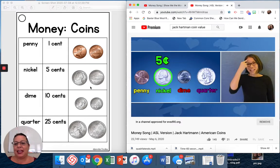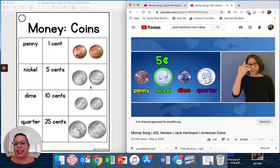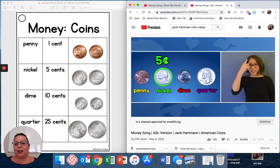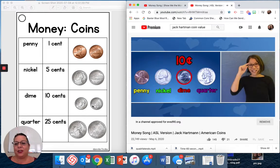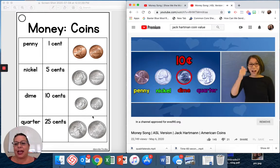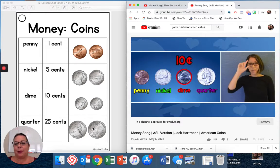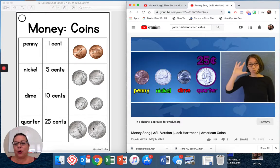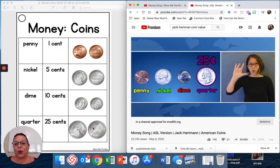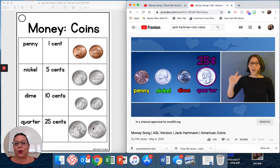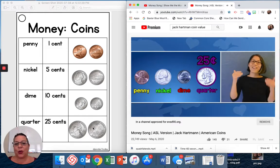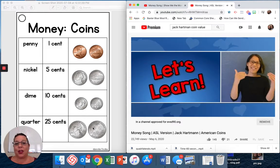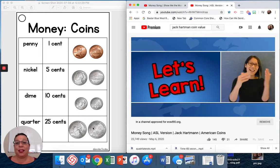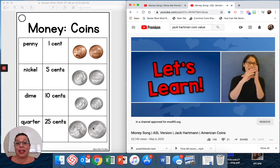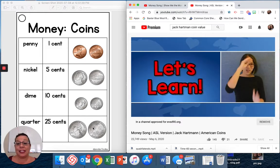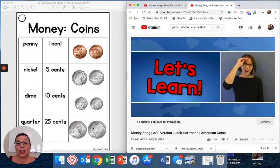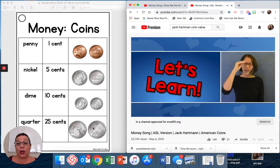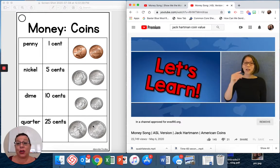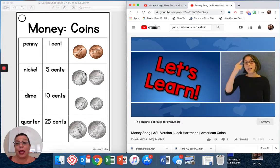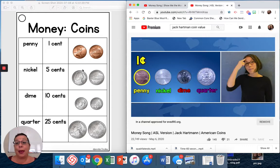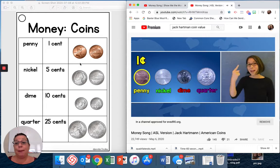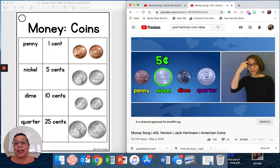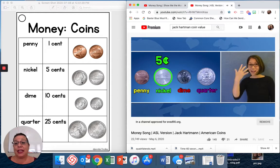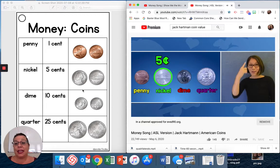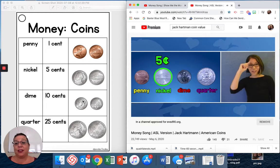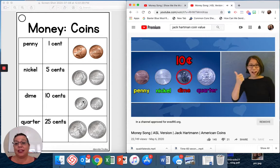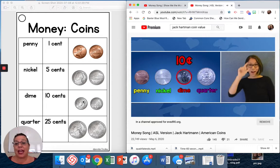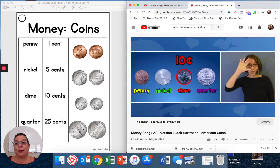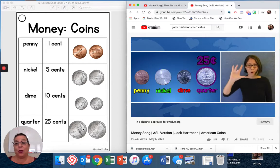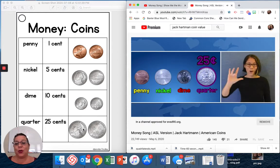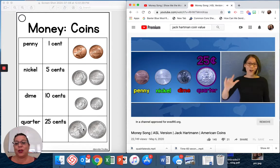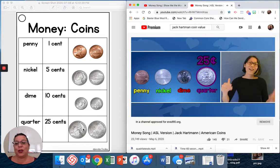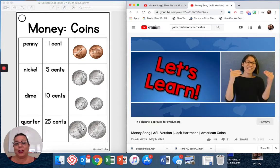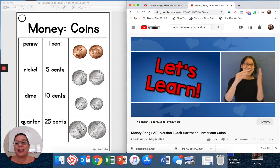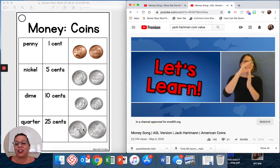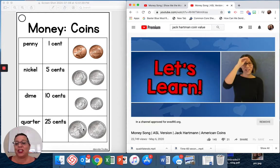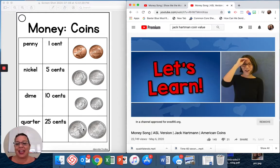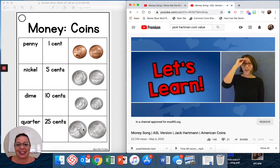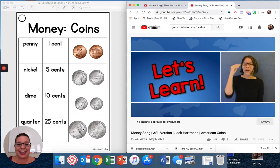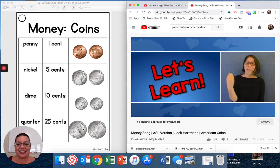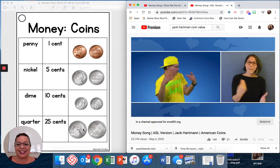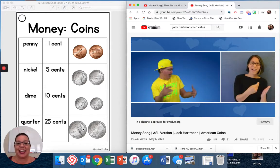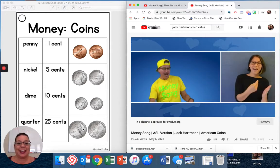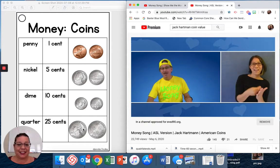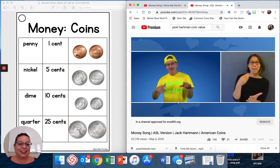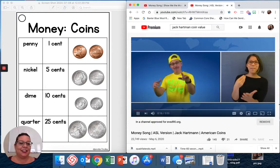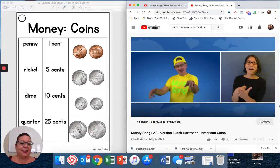Penny, nickel, dime, quarter. Let's learn. Penny, nickel, dime, quarter. Let's learn.